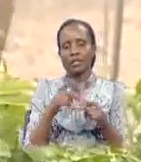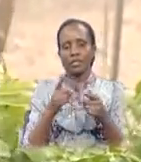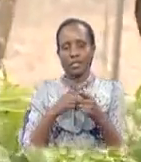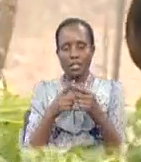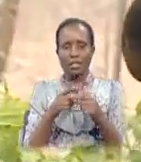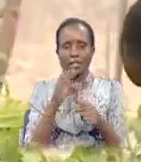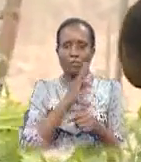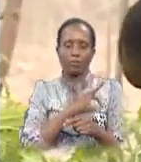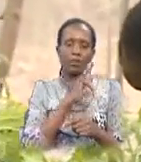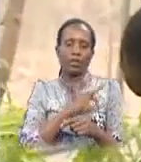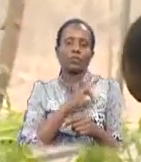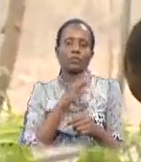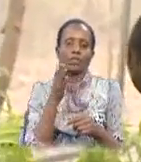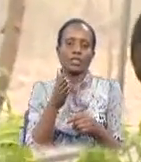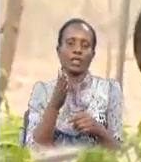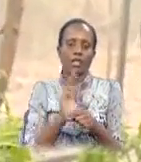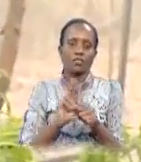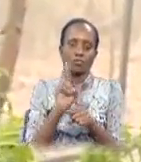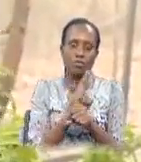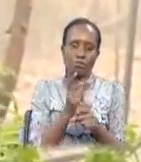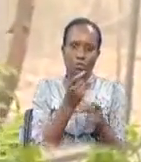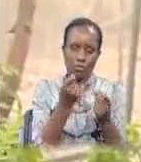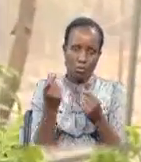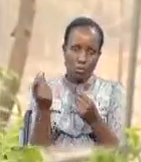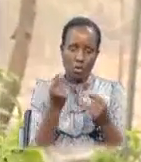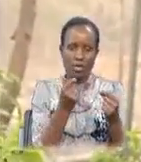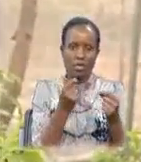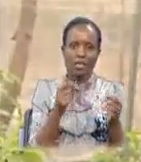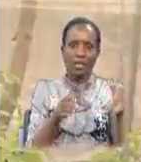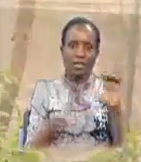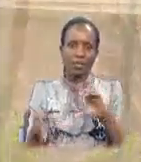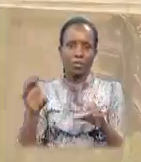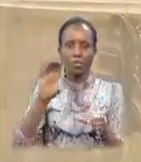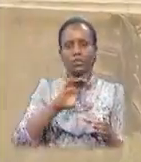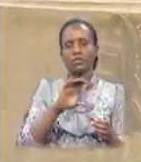unit area, and minimal use of agrochemicals.